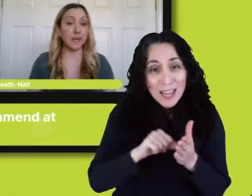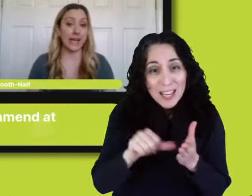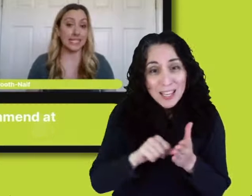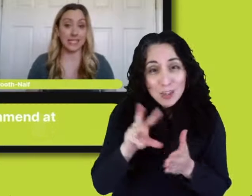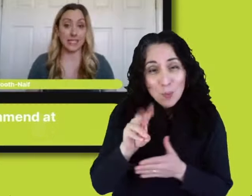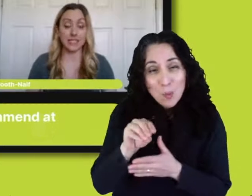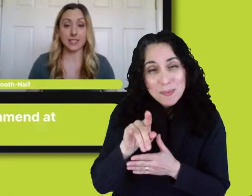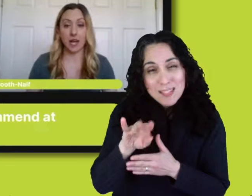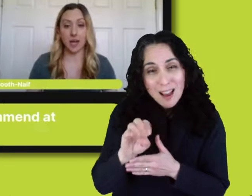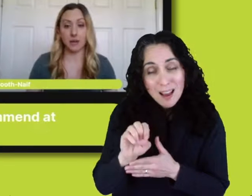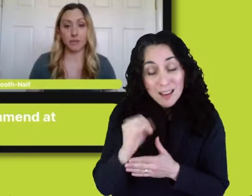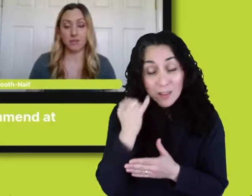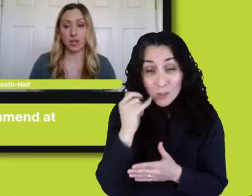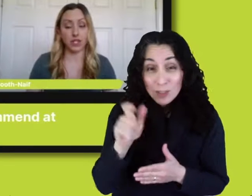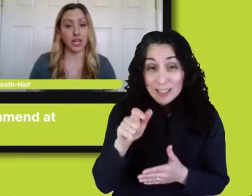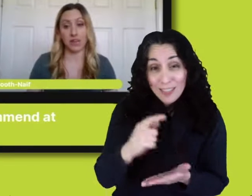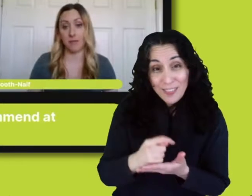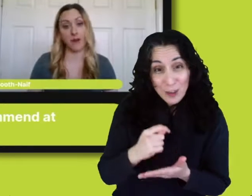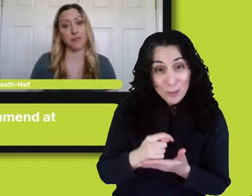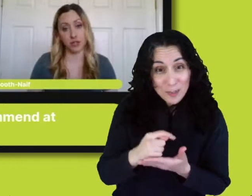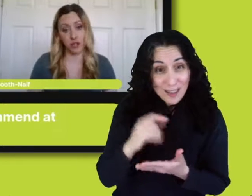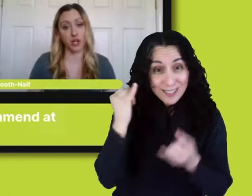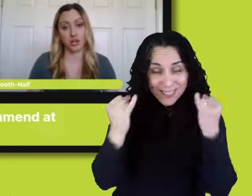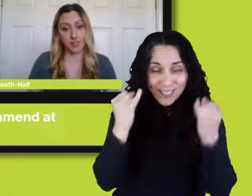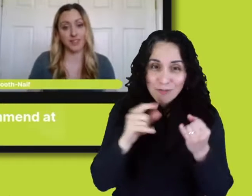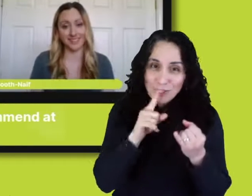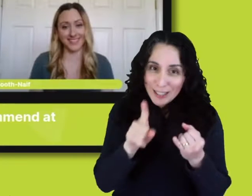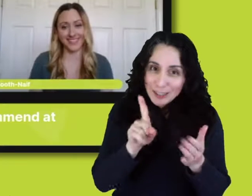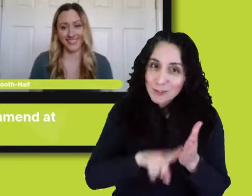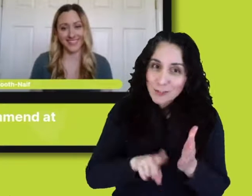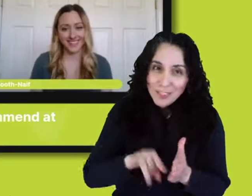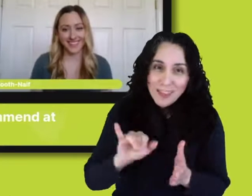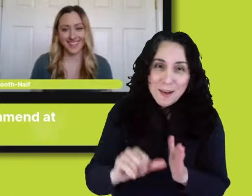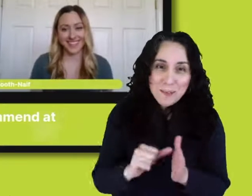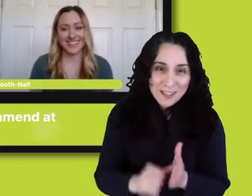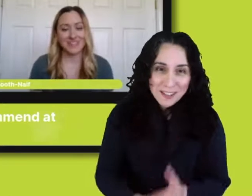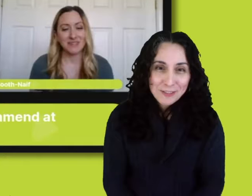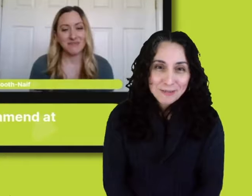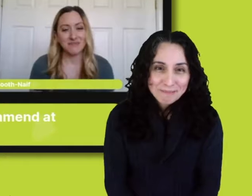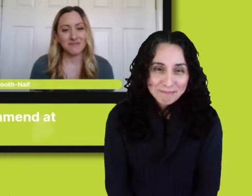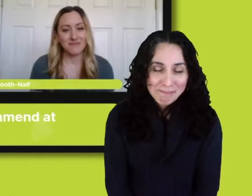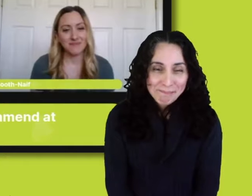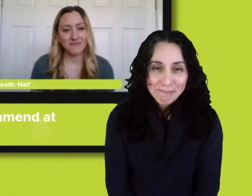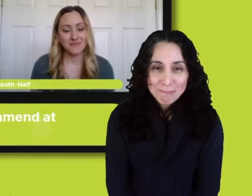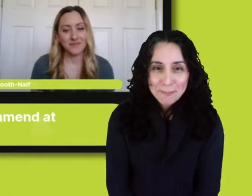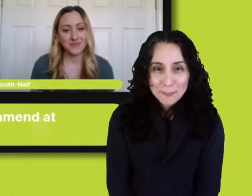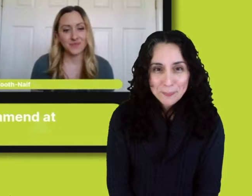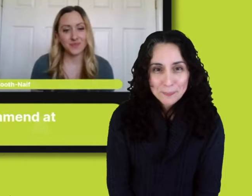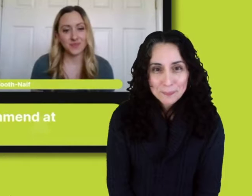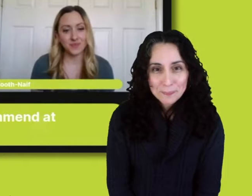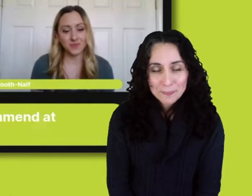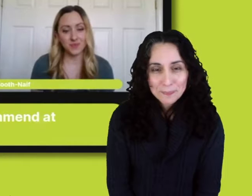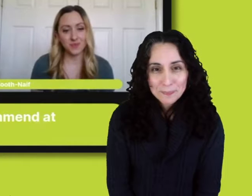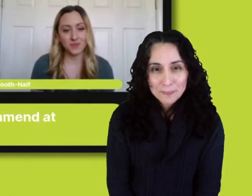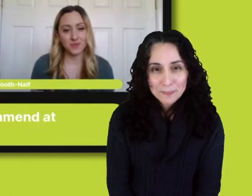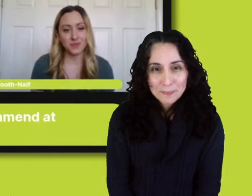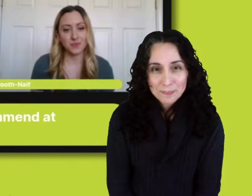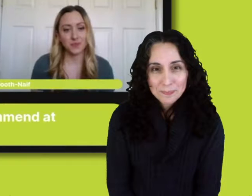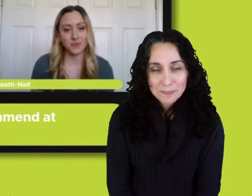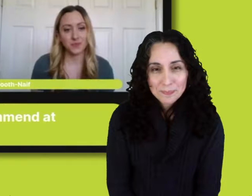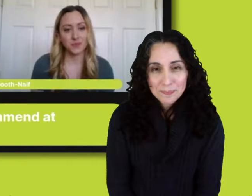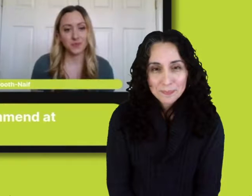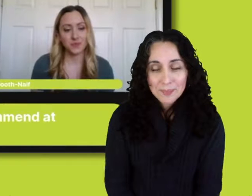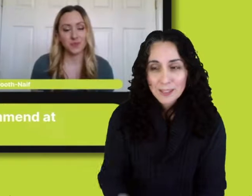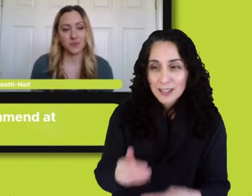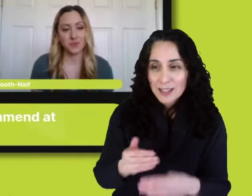need therapy ideas, check them out for sure. Okay. And our next question would be, you've